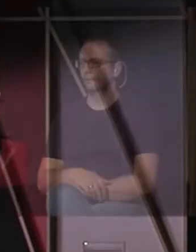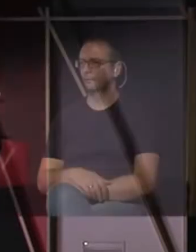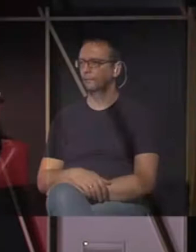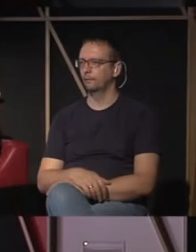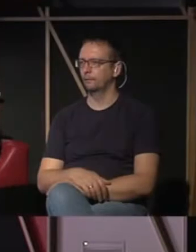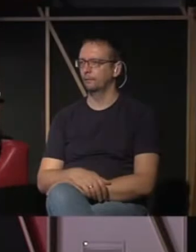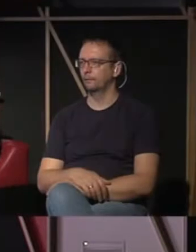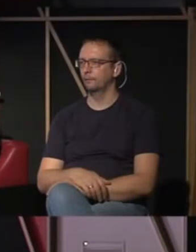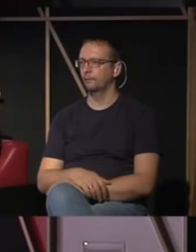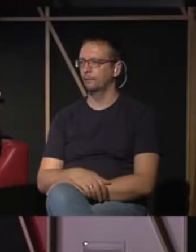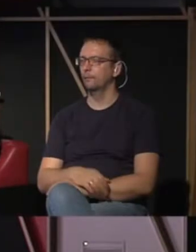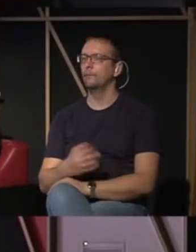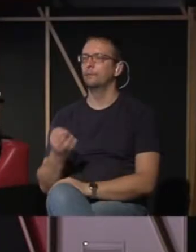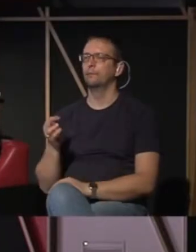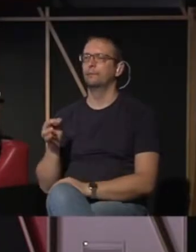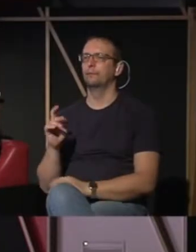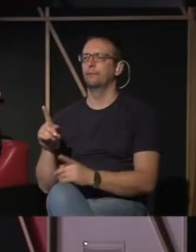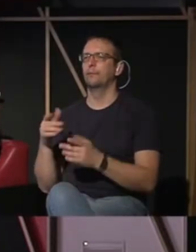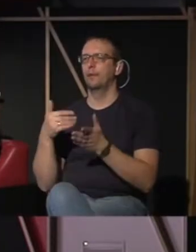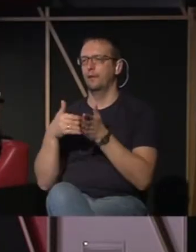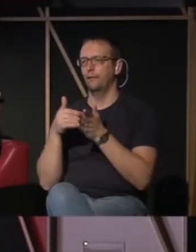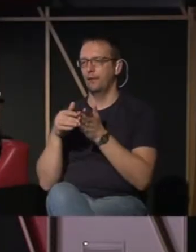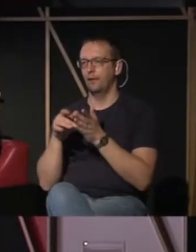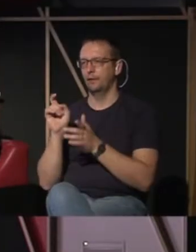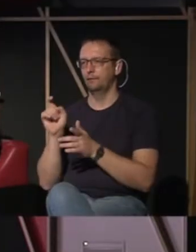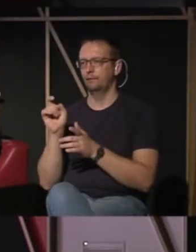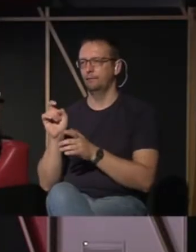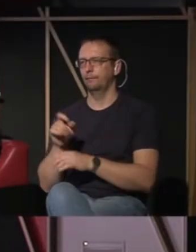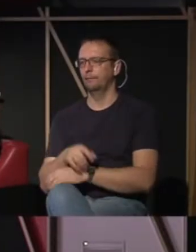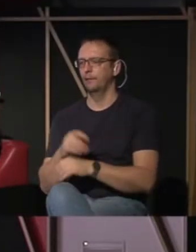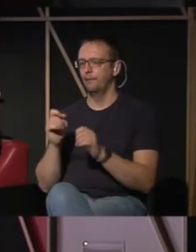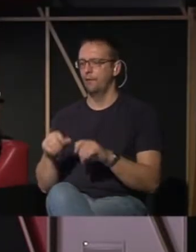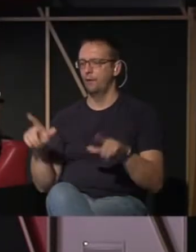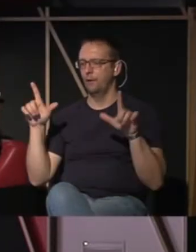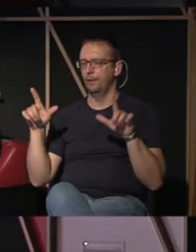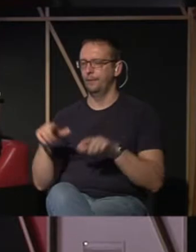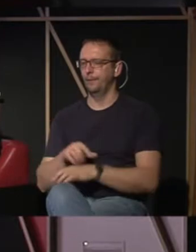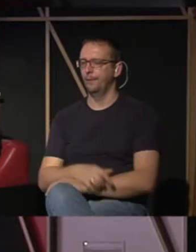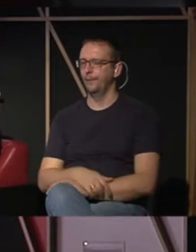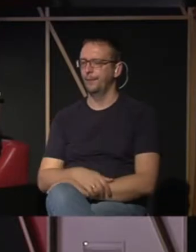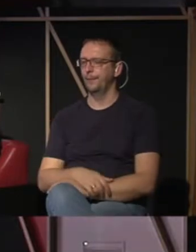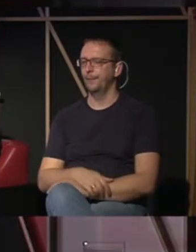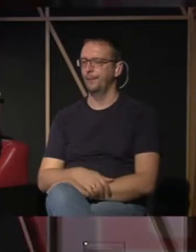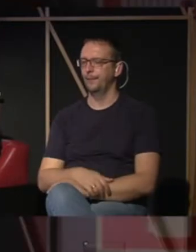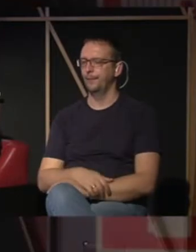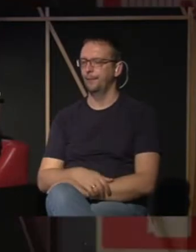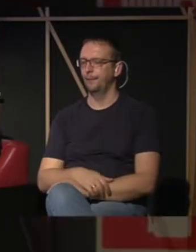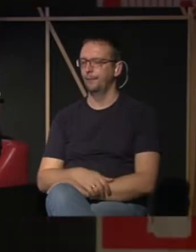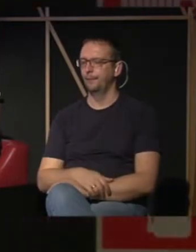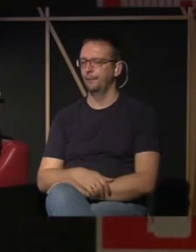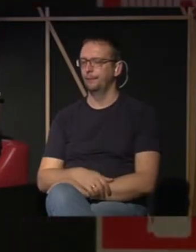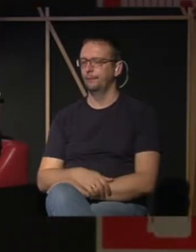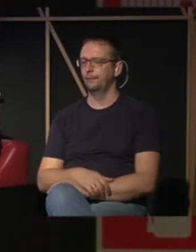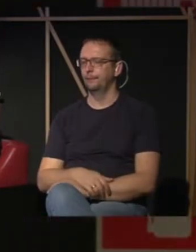So as we go to the next slide, just to say for those who missed the Russian portion of it, that was Pavel, who is actually here